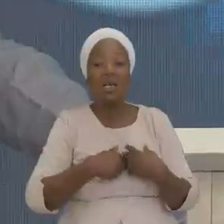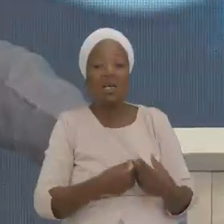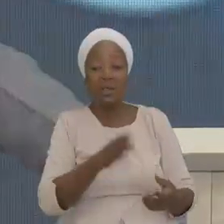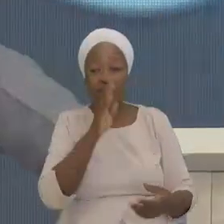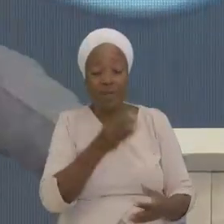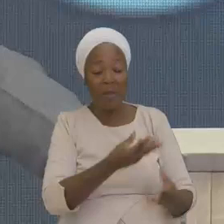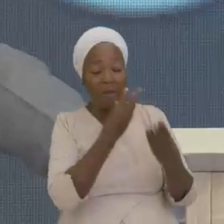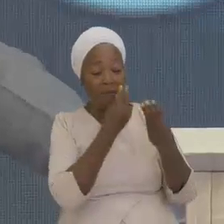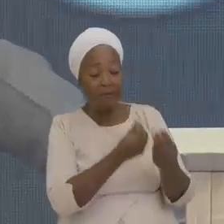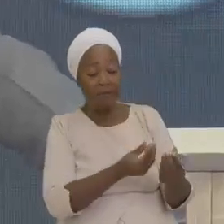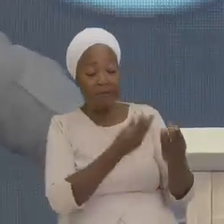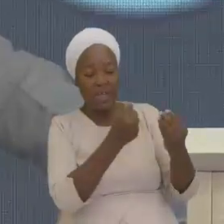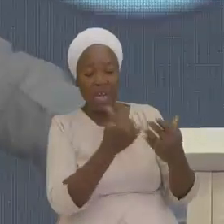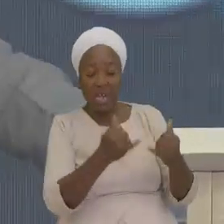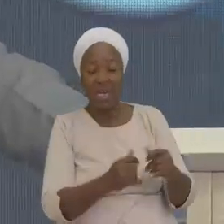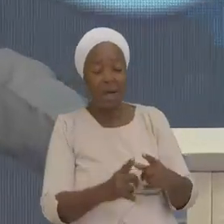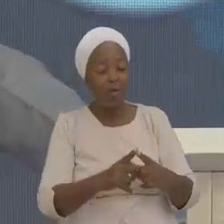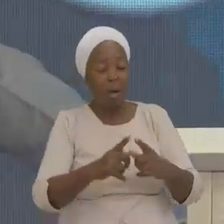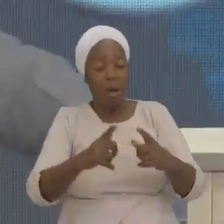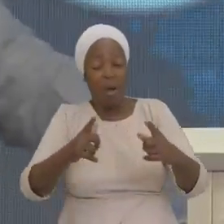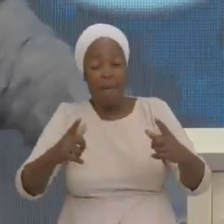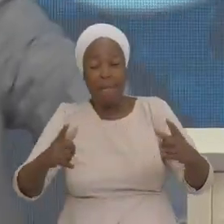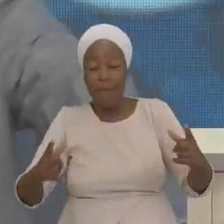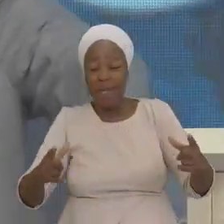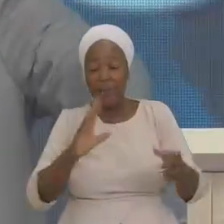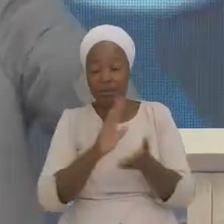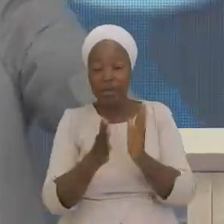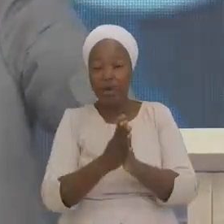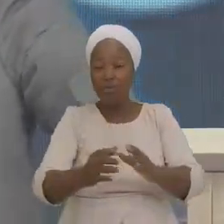and it has become strong.